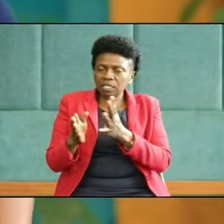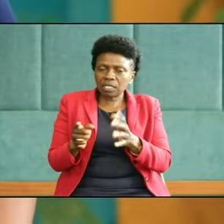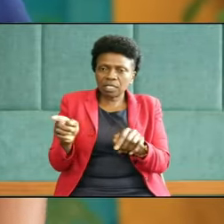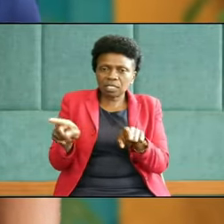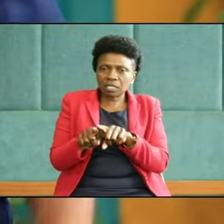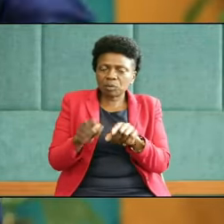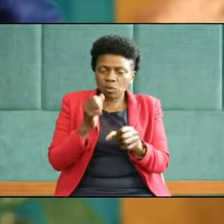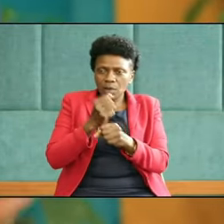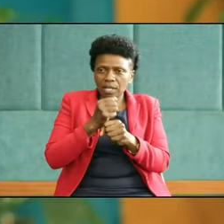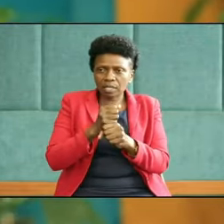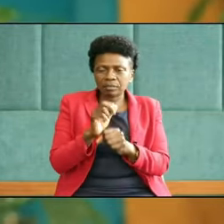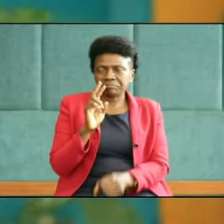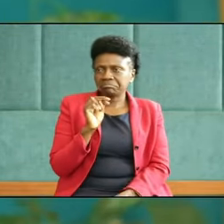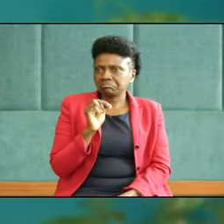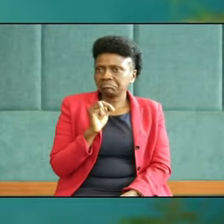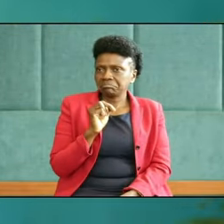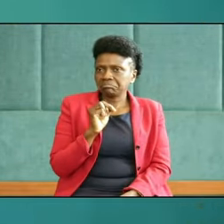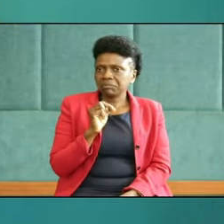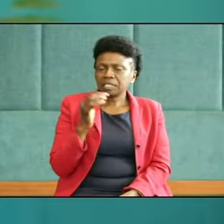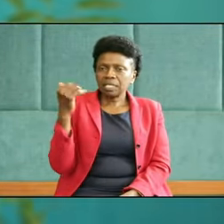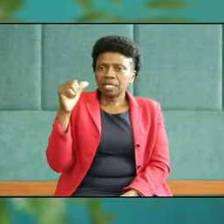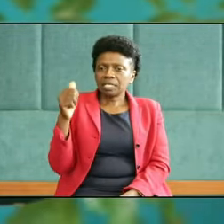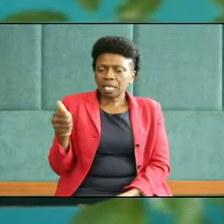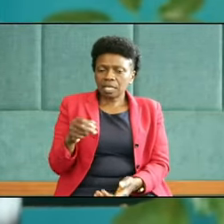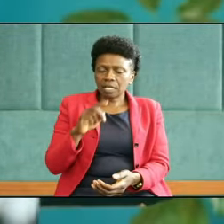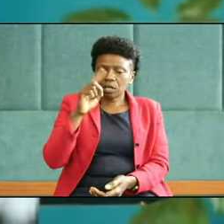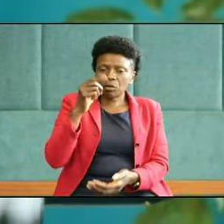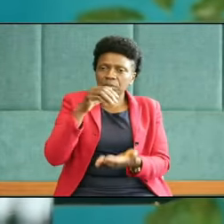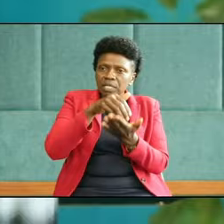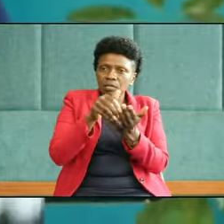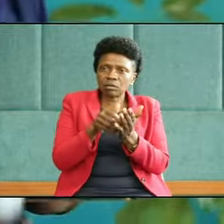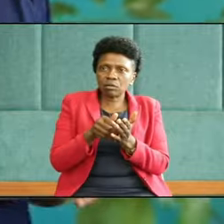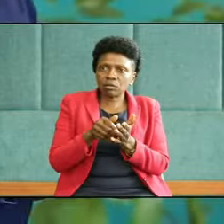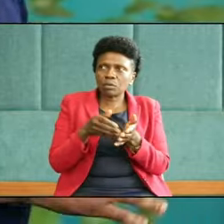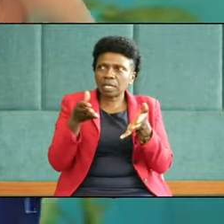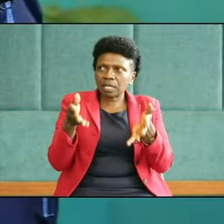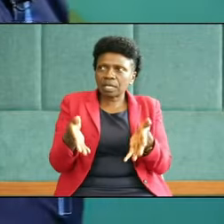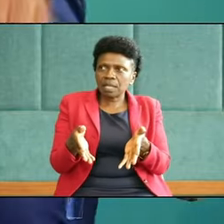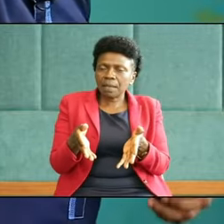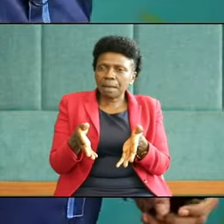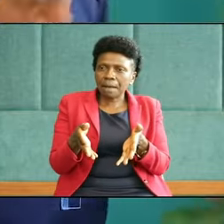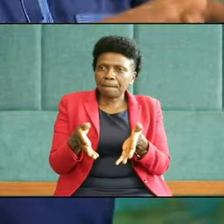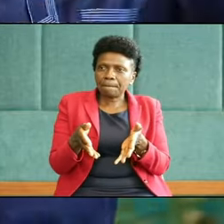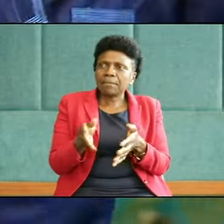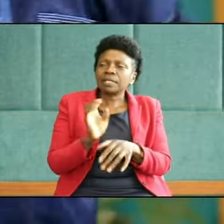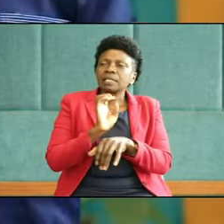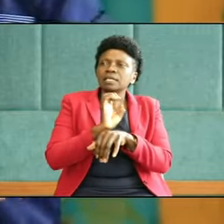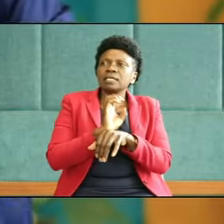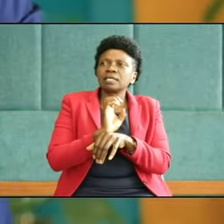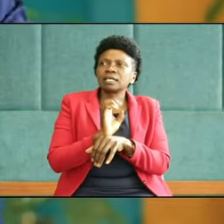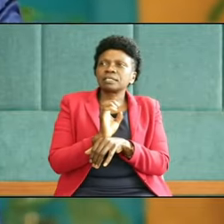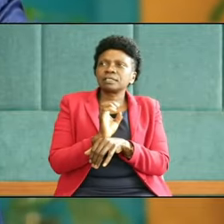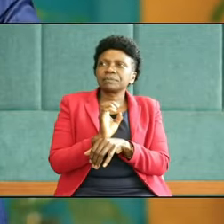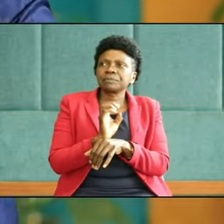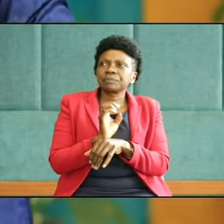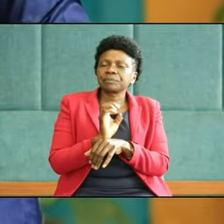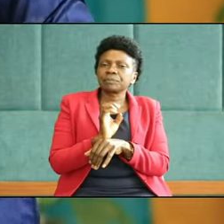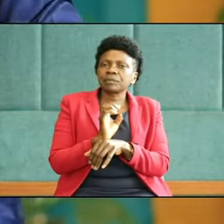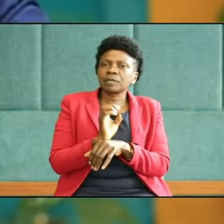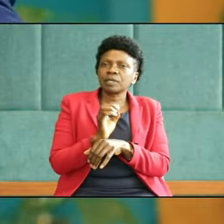working. I'm here to announce to Nairobi Central, we have not done one so far. Pastor Peter, I'm sorry. The church has not done one so